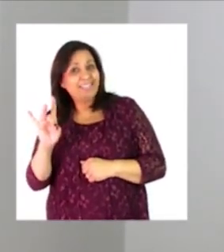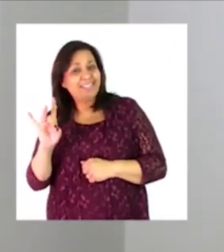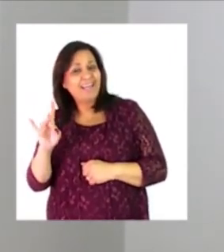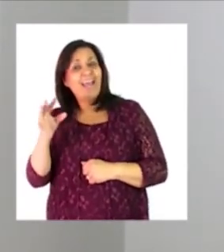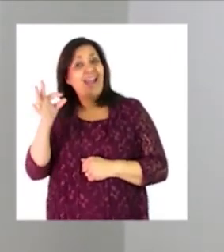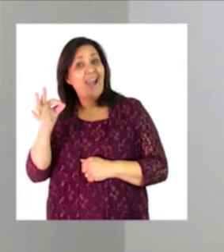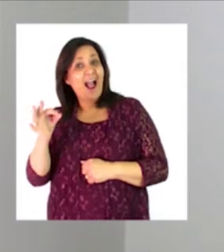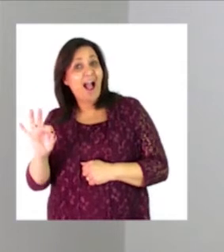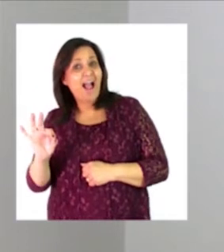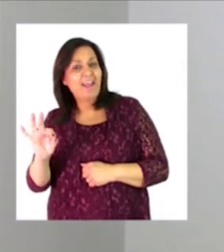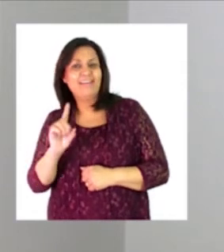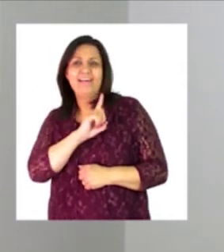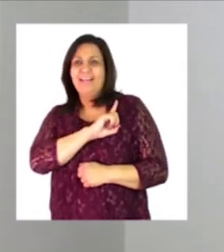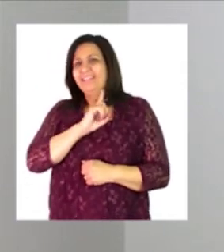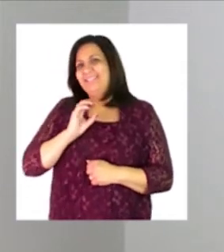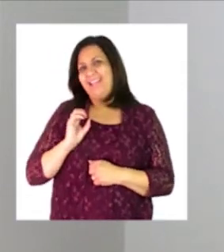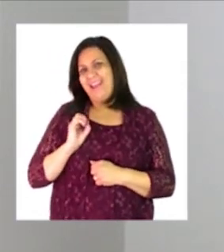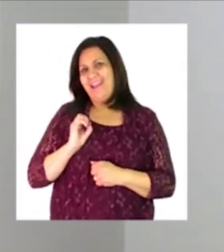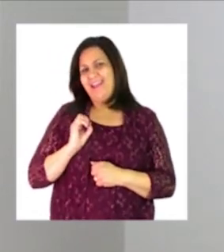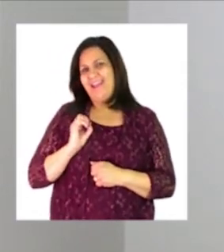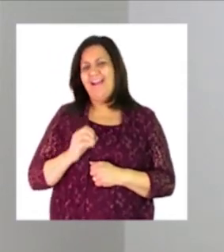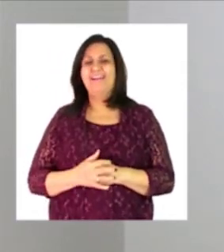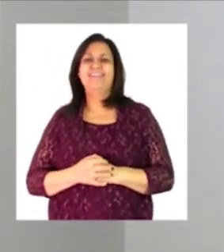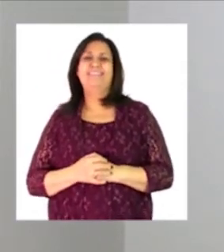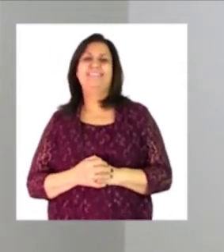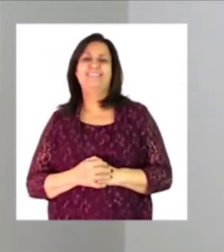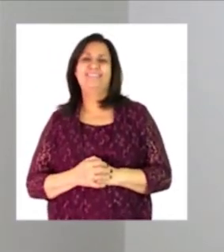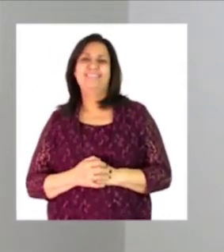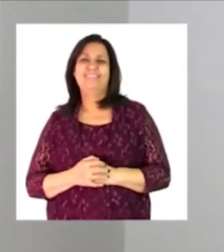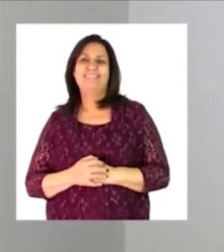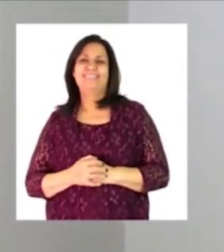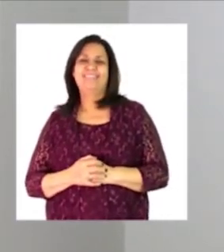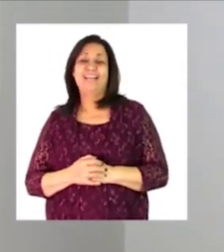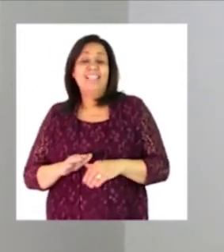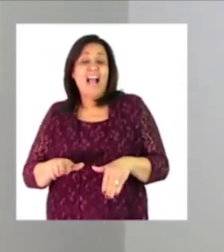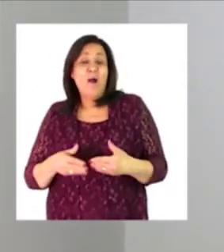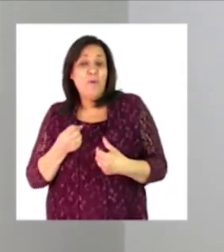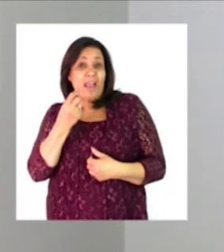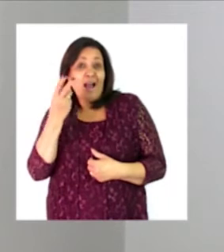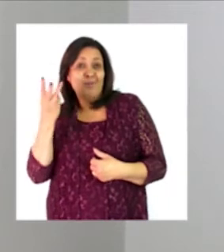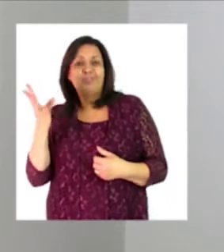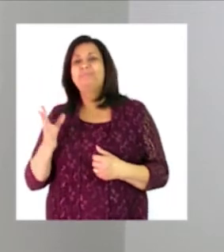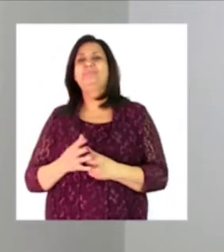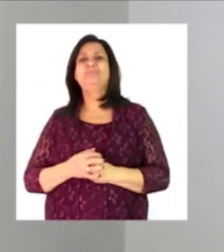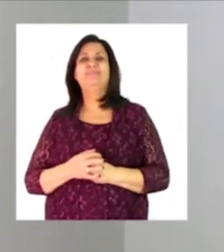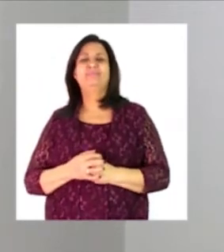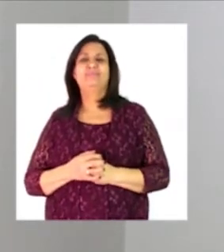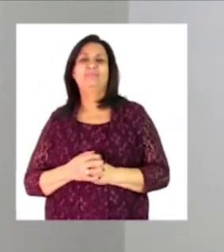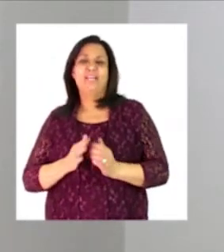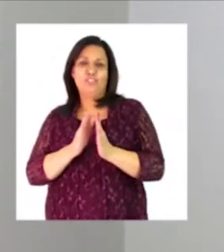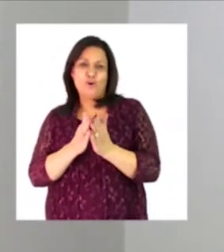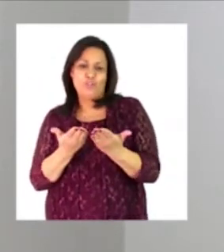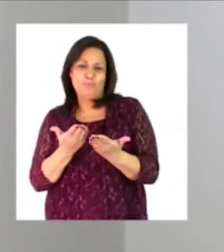8, 9, 10. That is how we count. Let's go back to